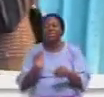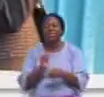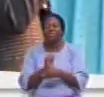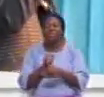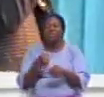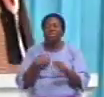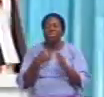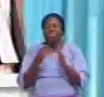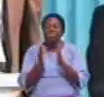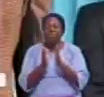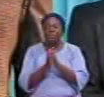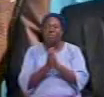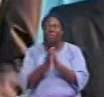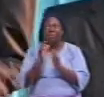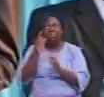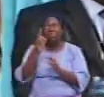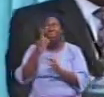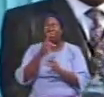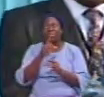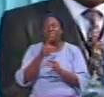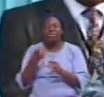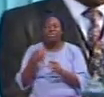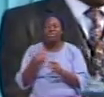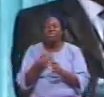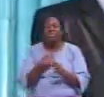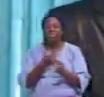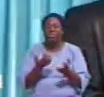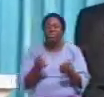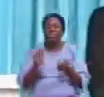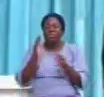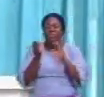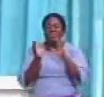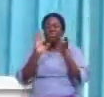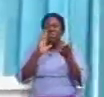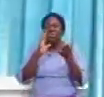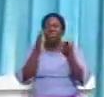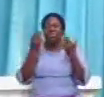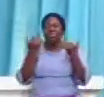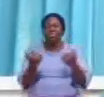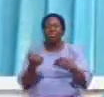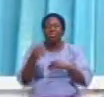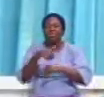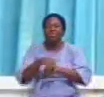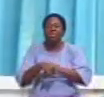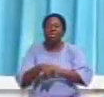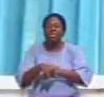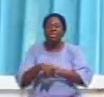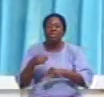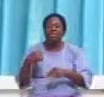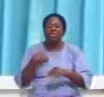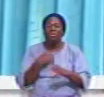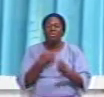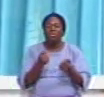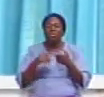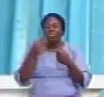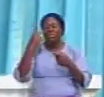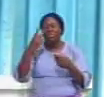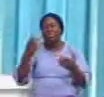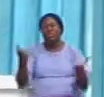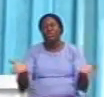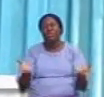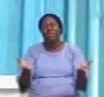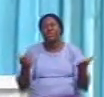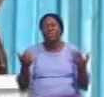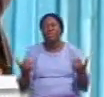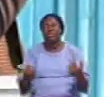The Lord, we want your presence tonight. We want your presence in this particular place. Let's call